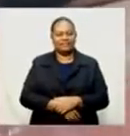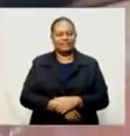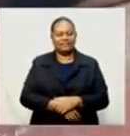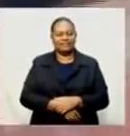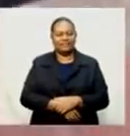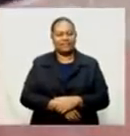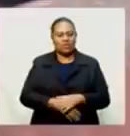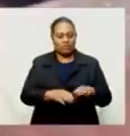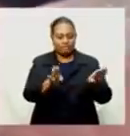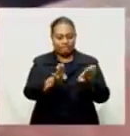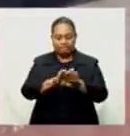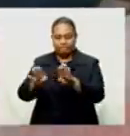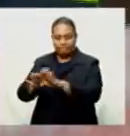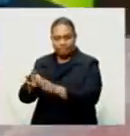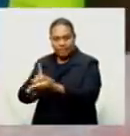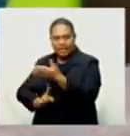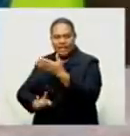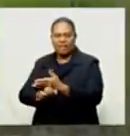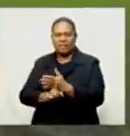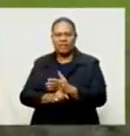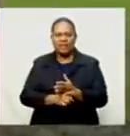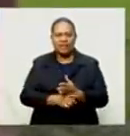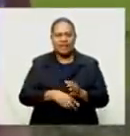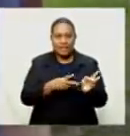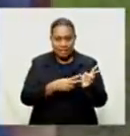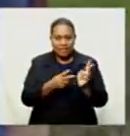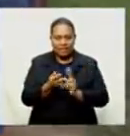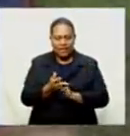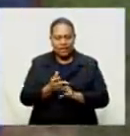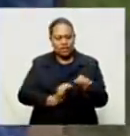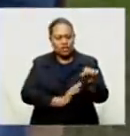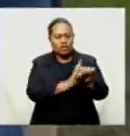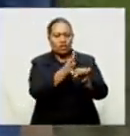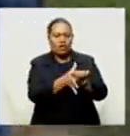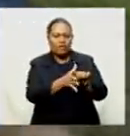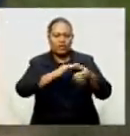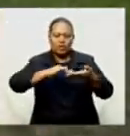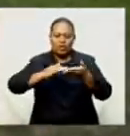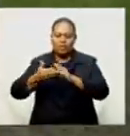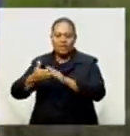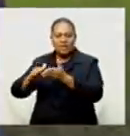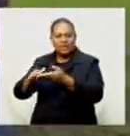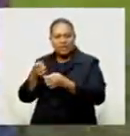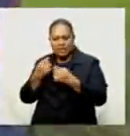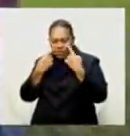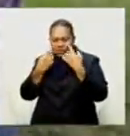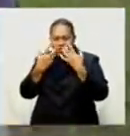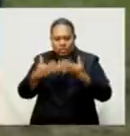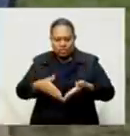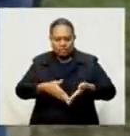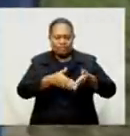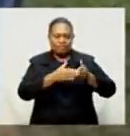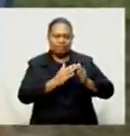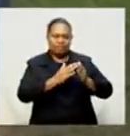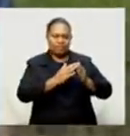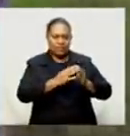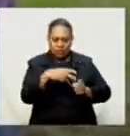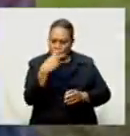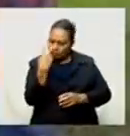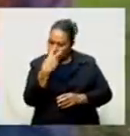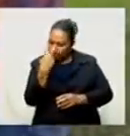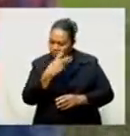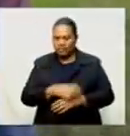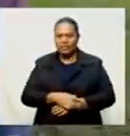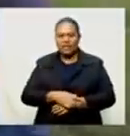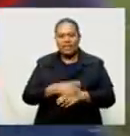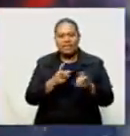With lockdown in place for Narata village, a COVID-19 community response team was established to monitor movement